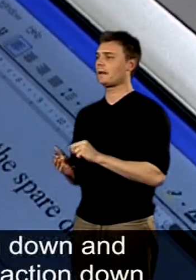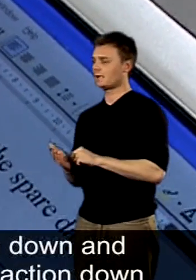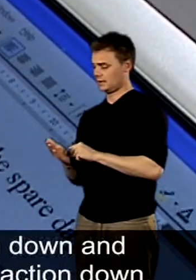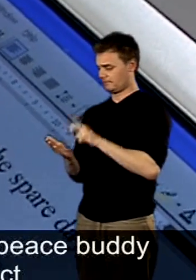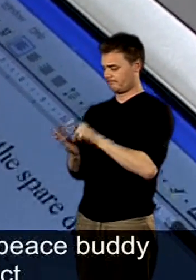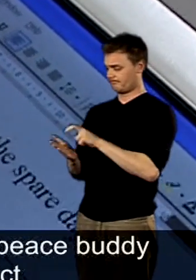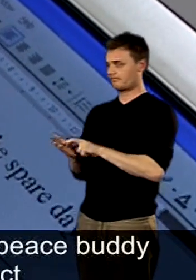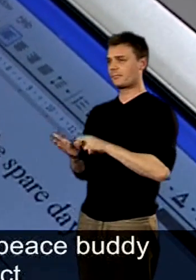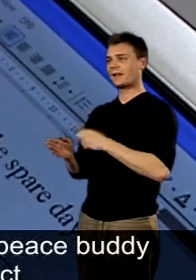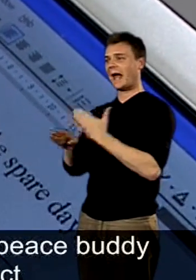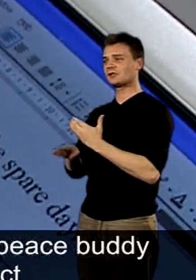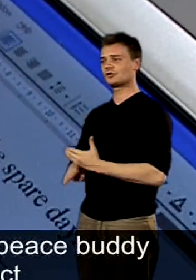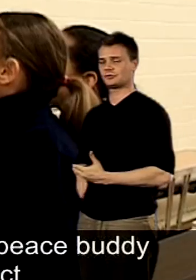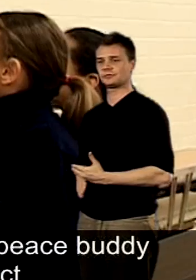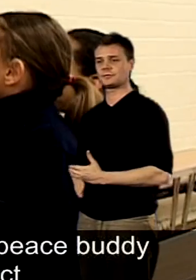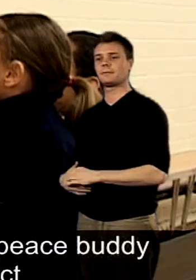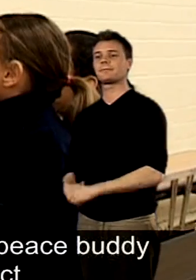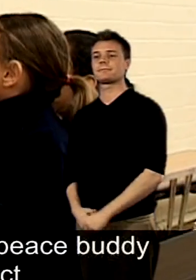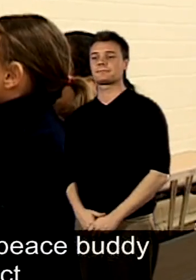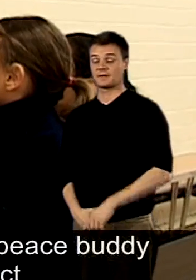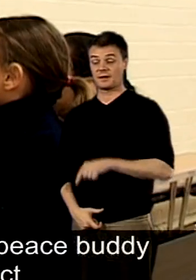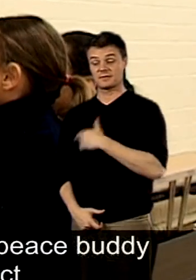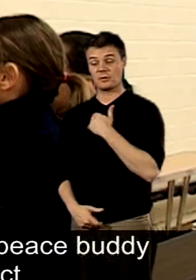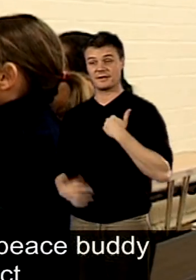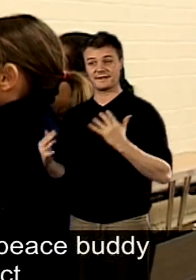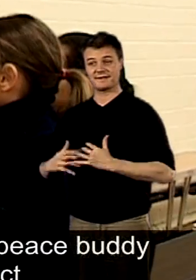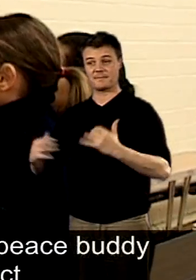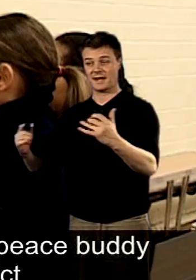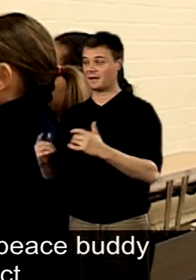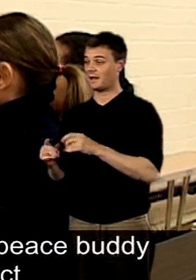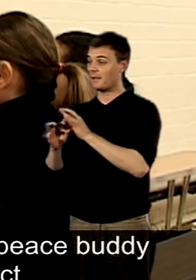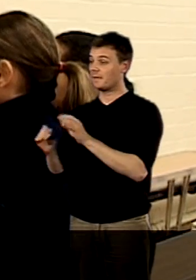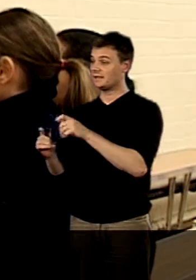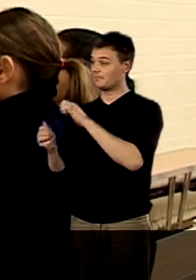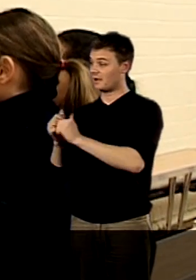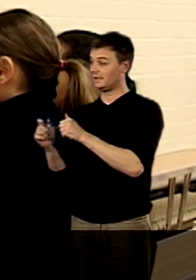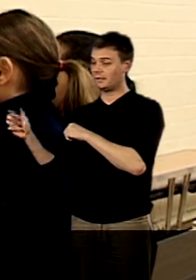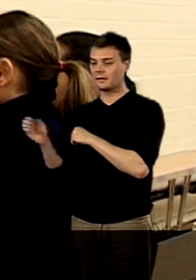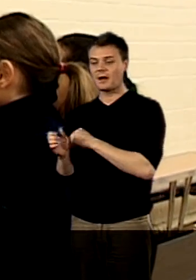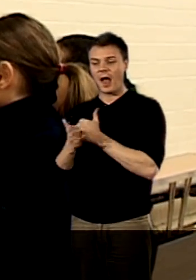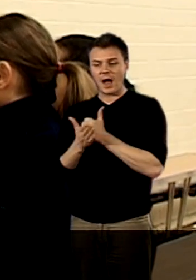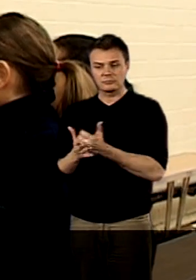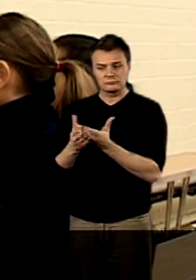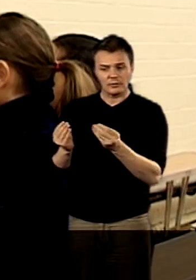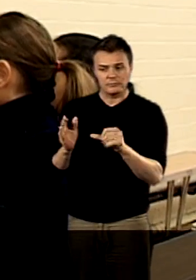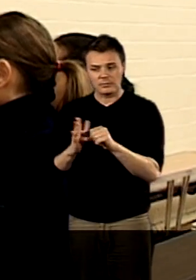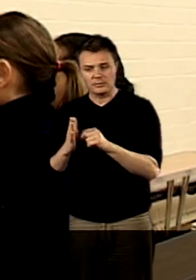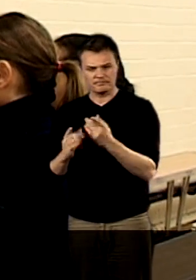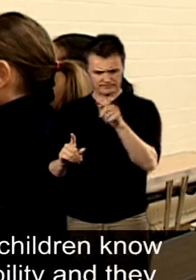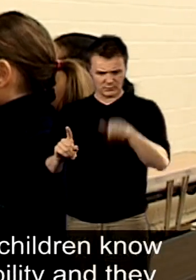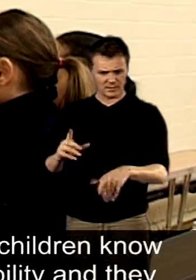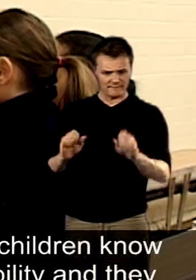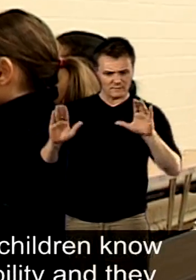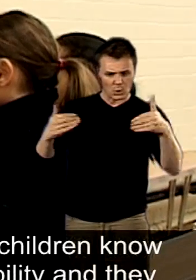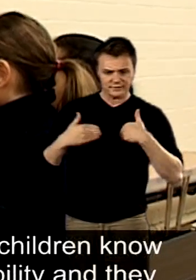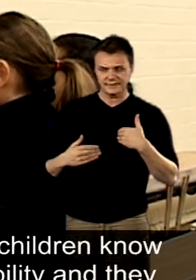down. During this morning's assembly, a peace buddy volunteered to help resolve a conflict which involved a pupil with autism.